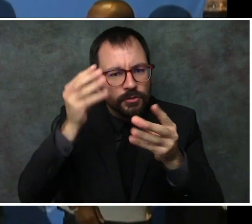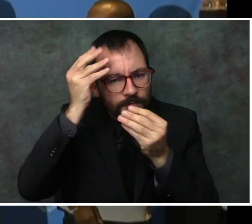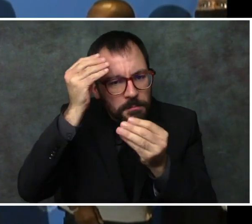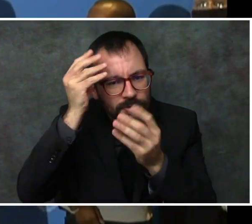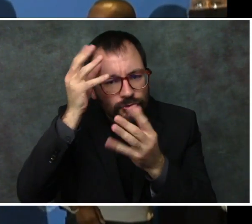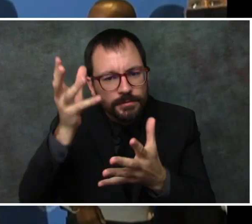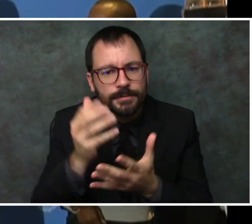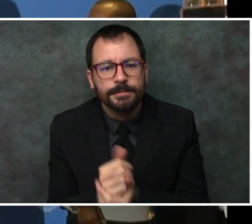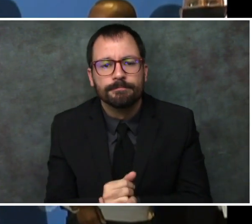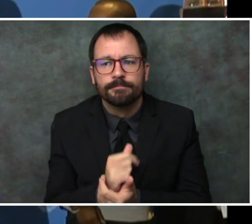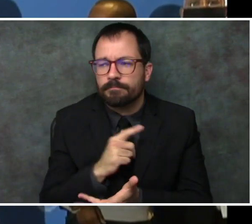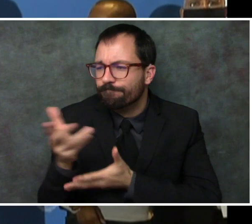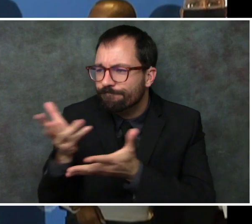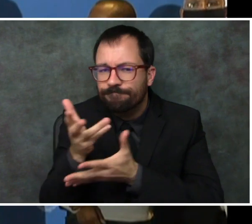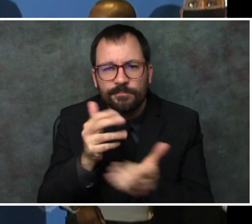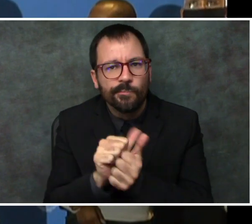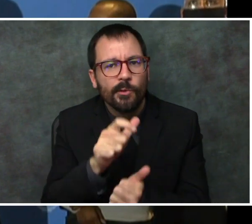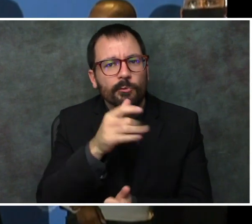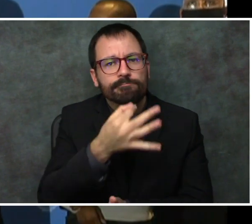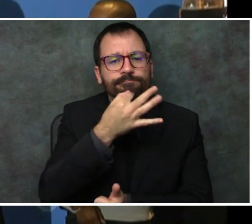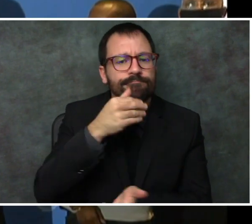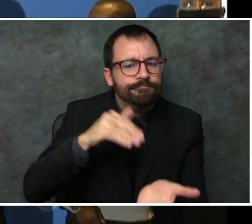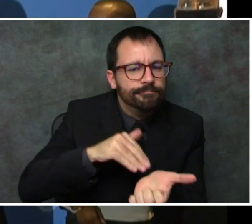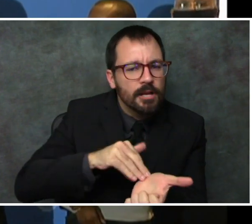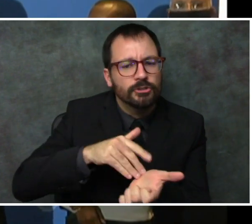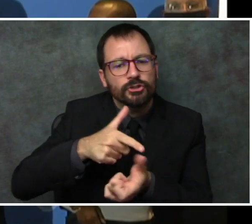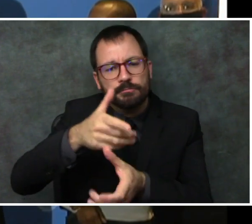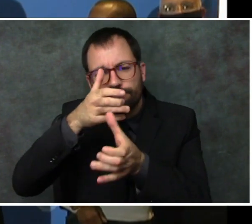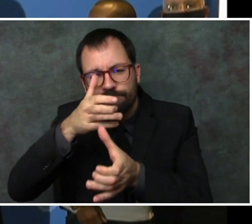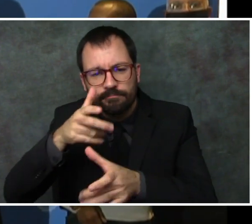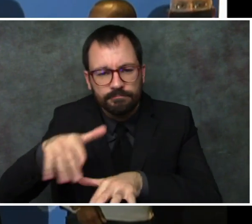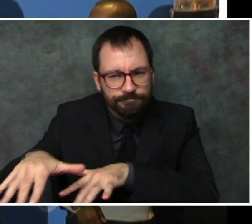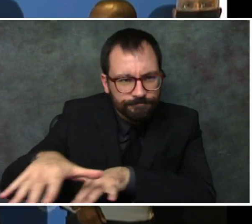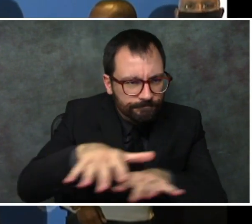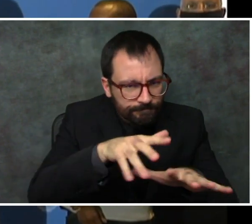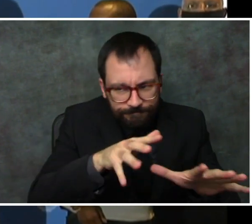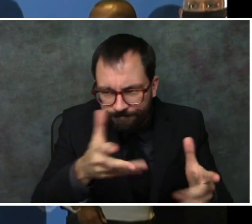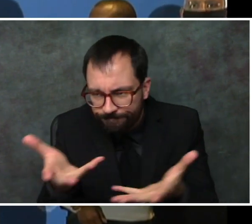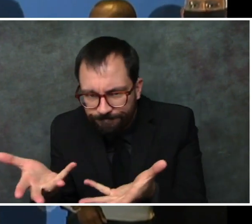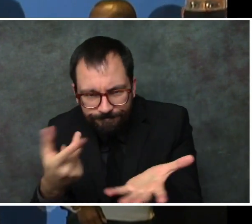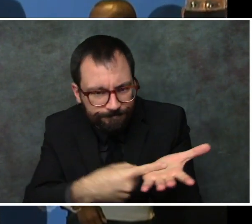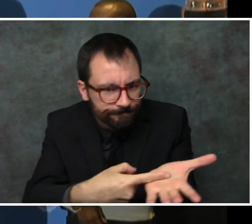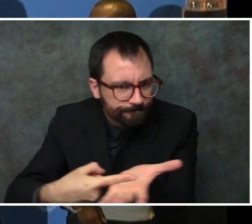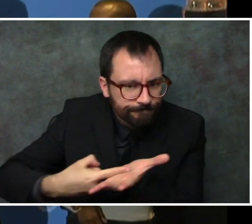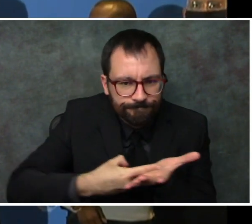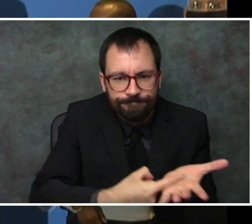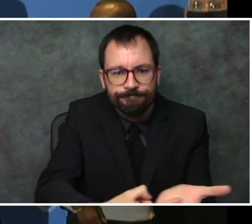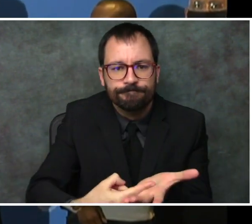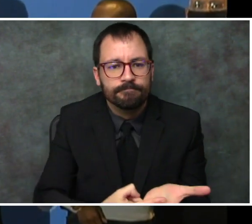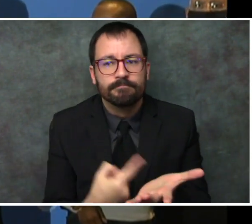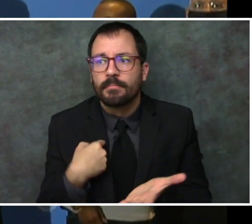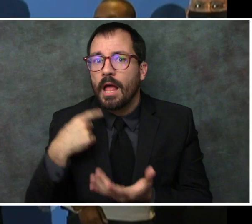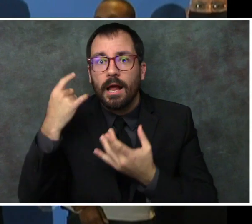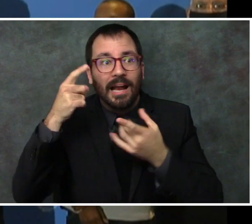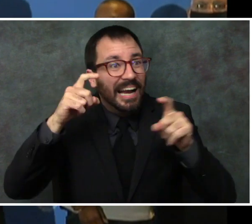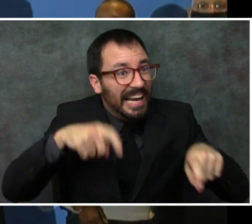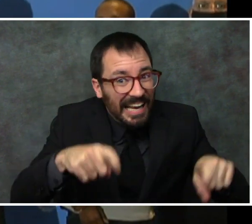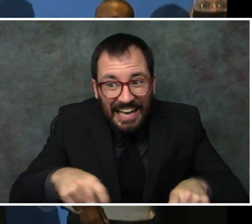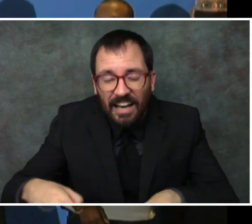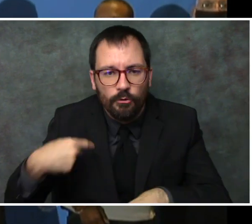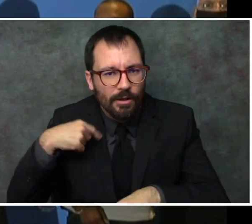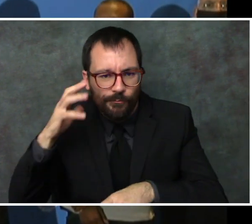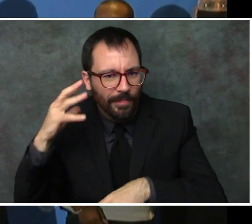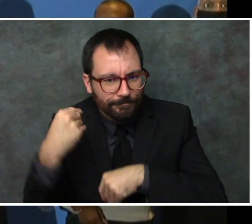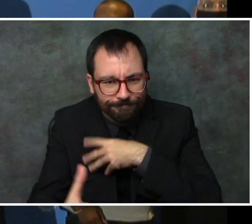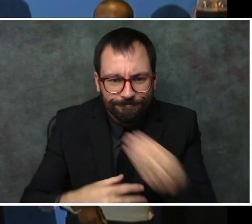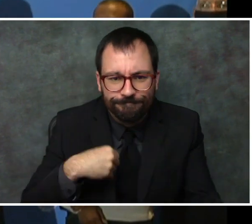We'll continue working closely with our healthcare experts and our medical community, and we're bringing resources and information where it's needed the most. But we